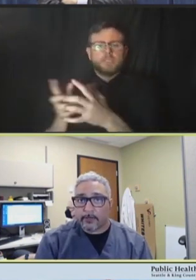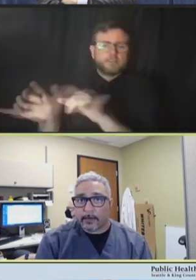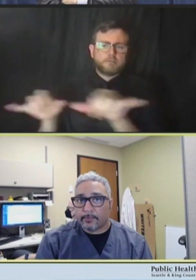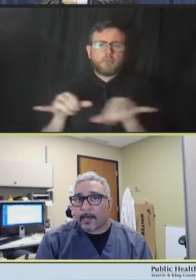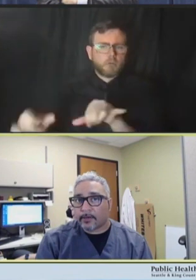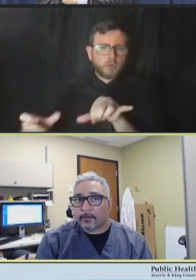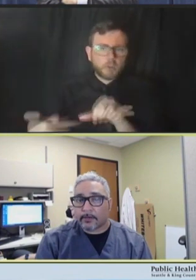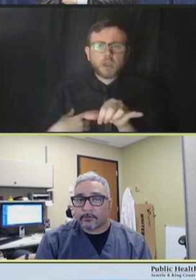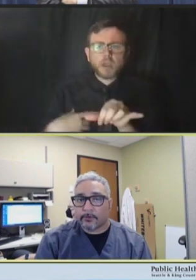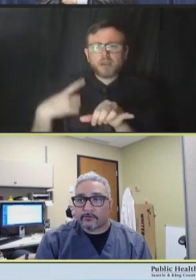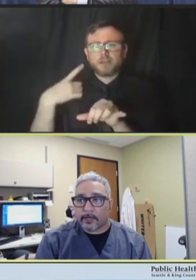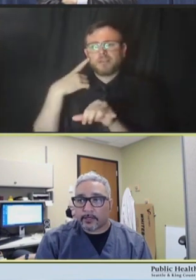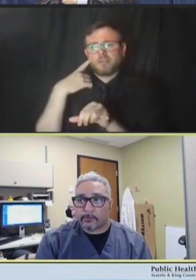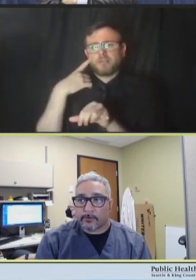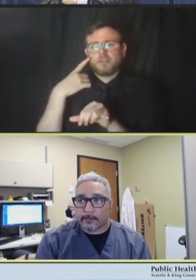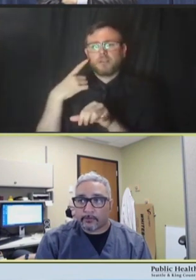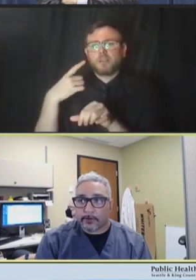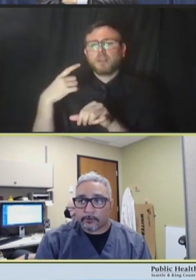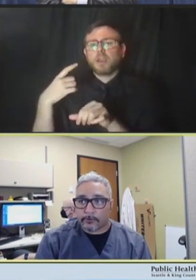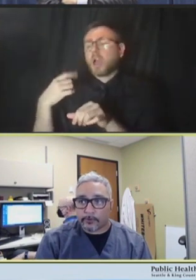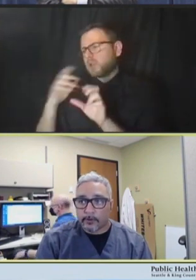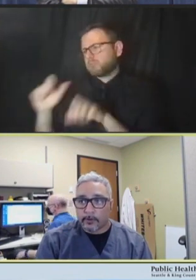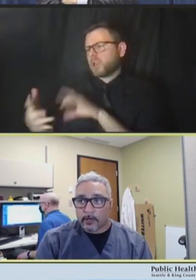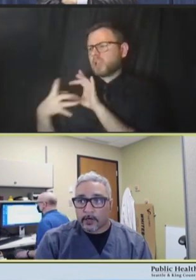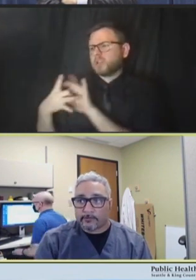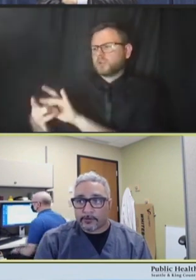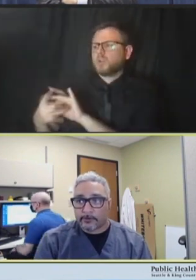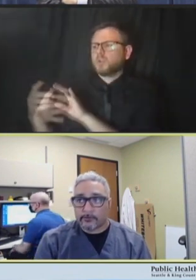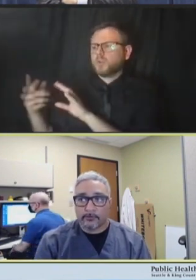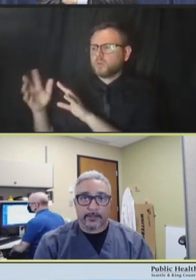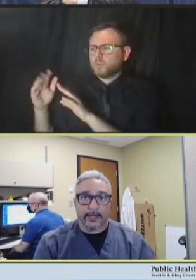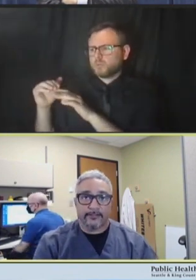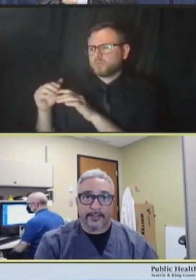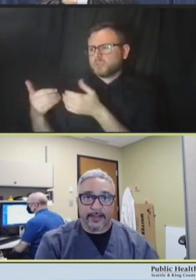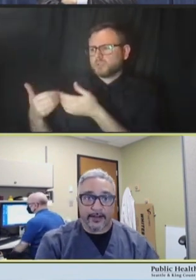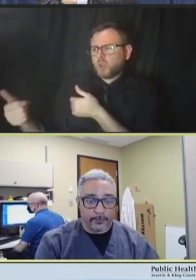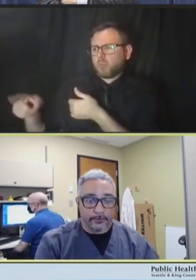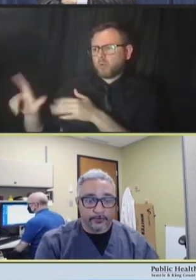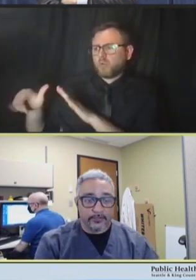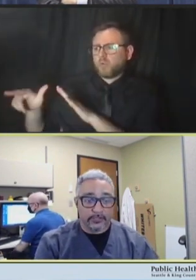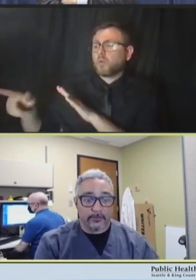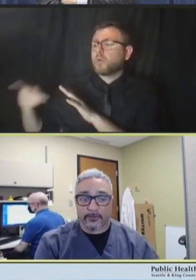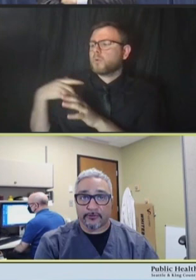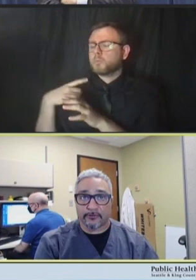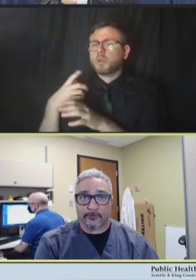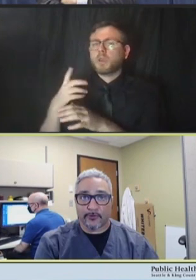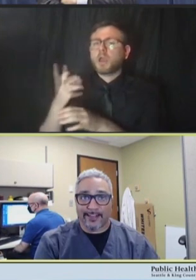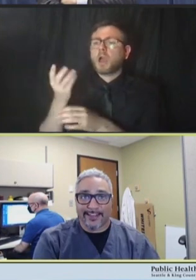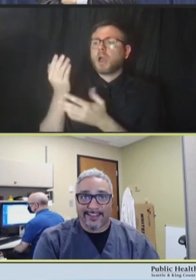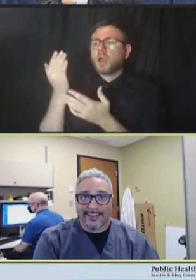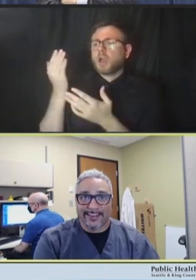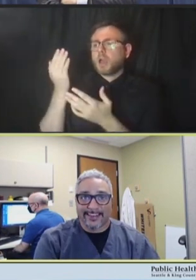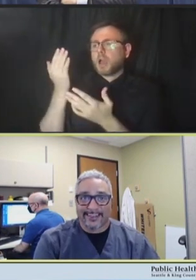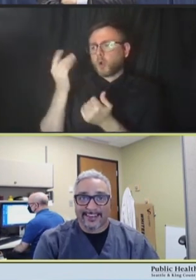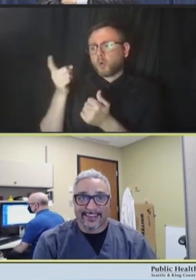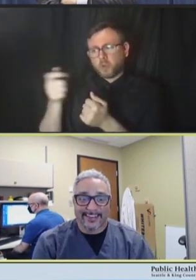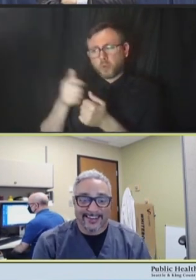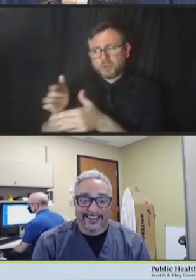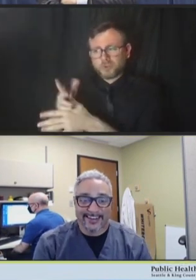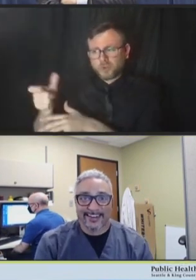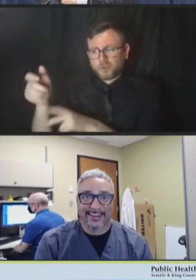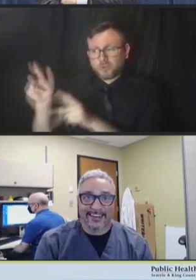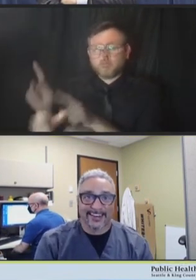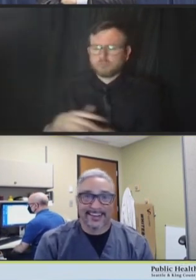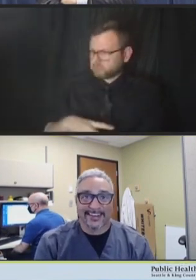but certainly I'd be happy to connect with you offline to provide some resources for you, with the caveat that I hope you share them with others as well.